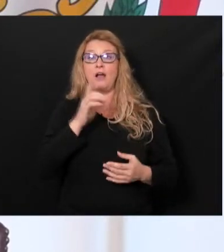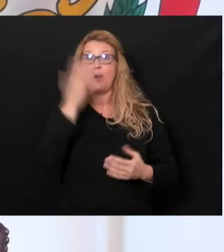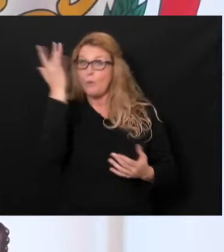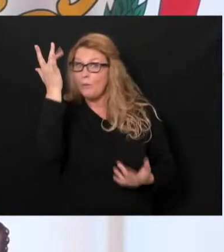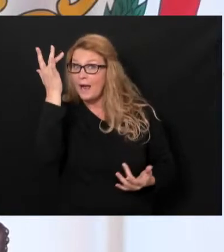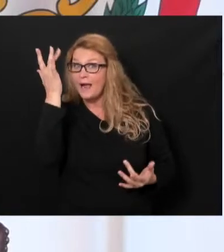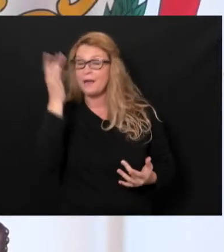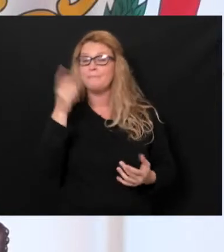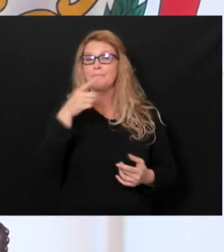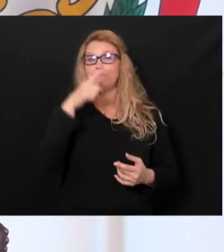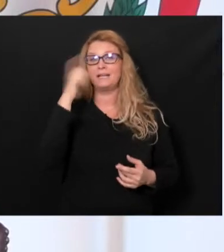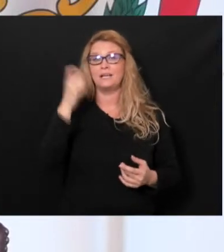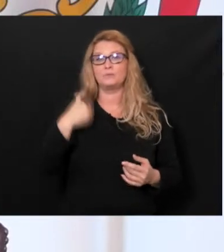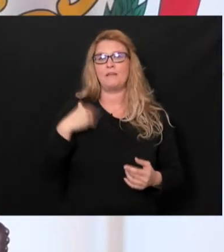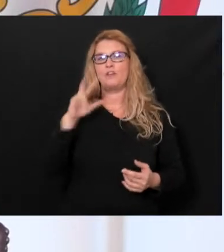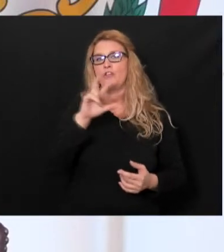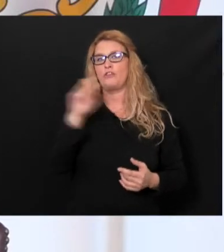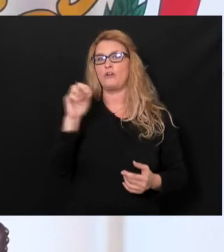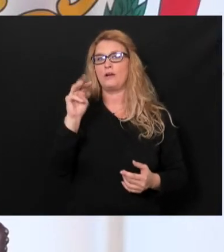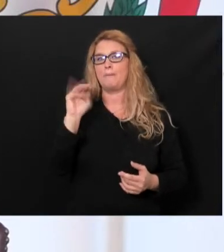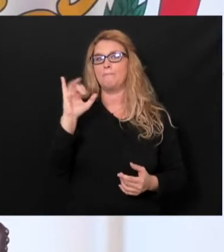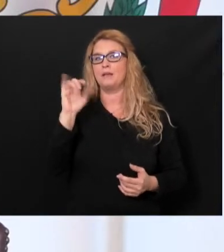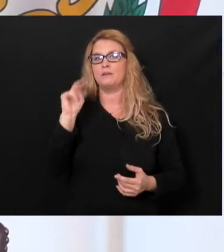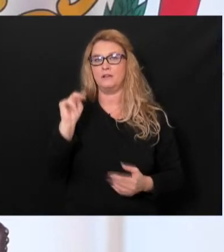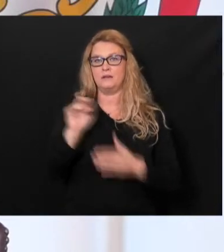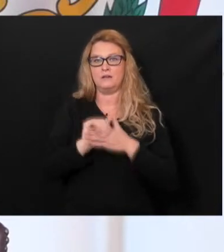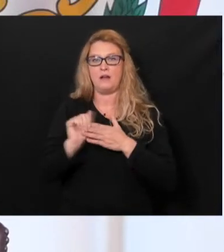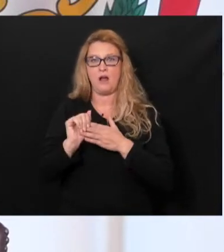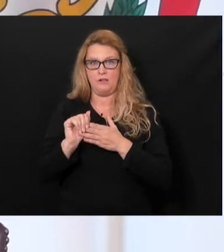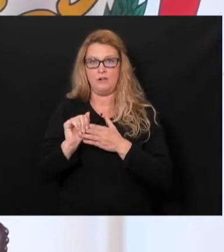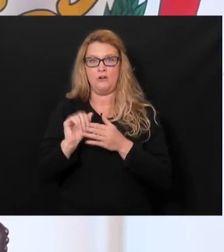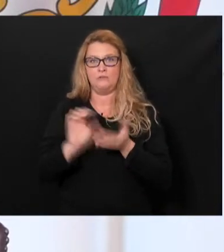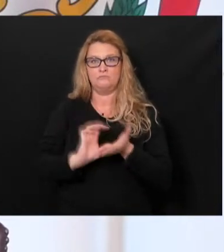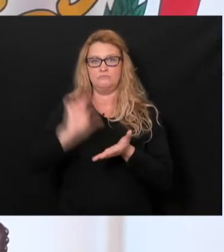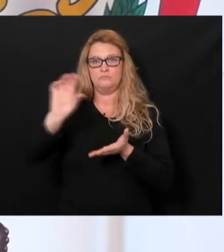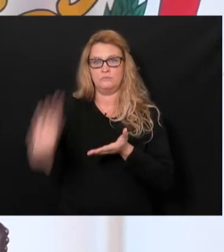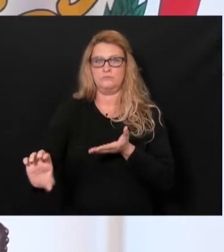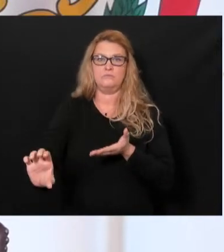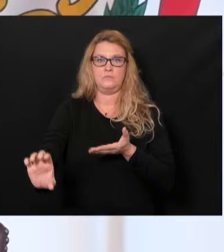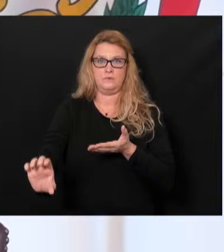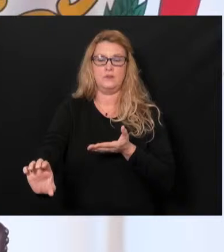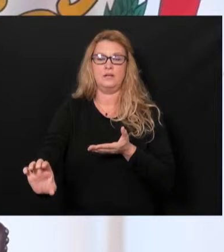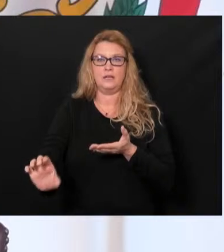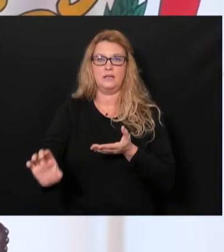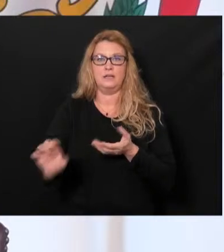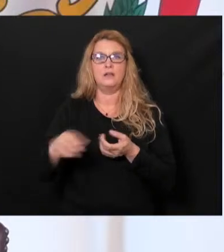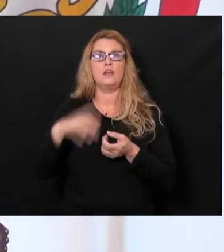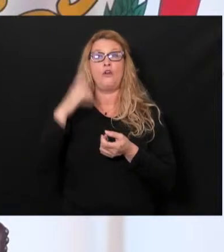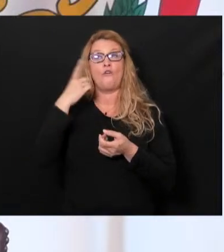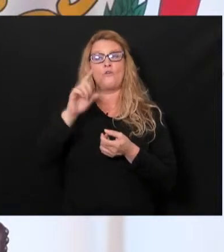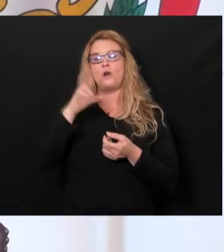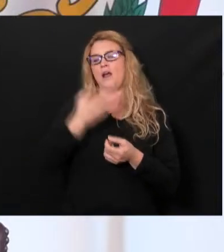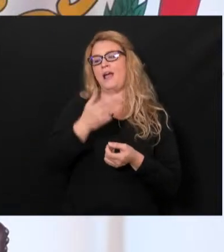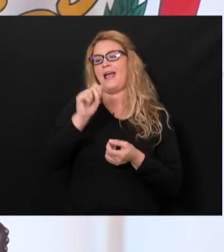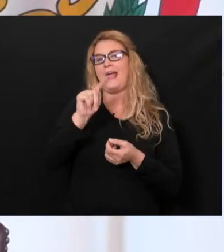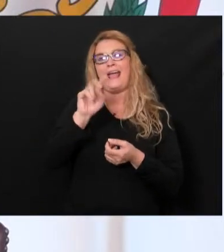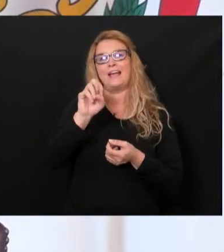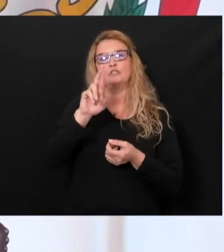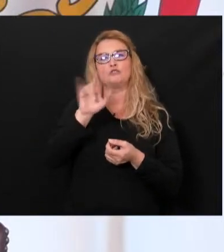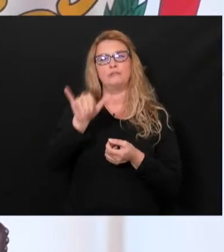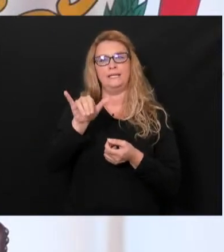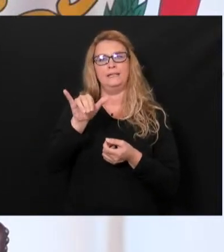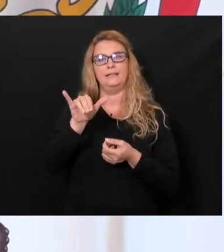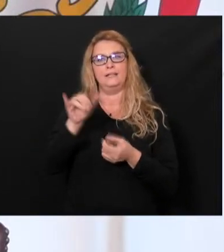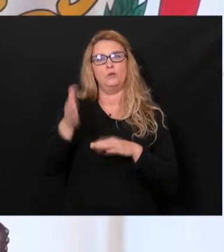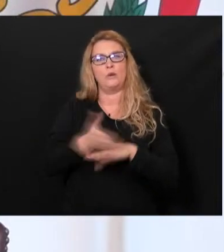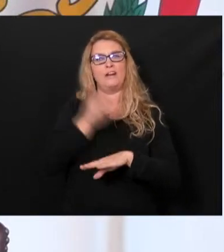result to a $30 million spend that we've put into place into our hatchery renovations since we came